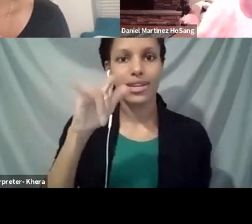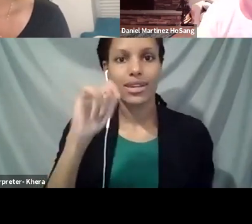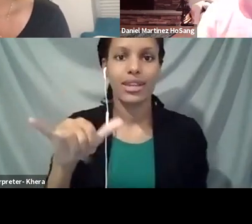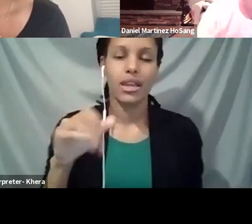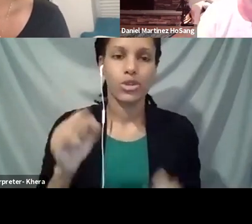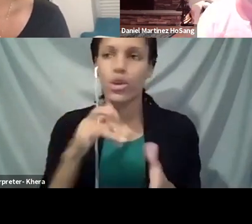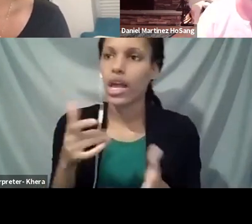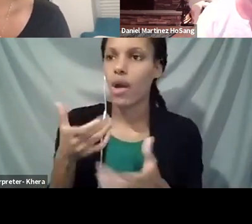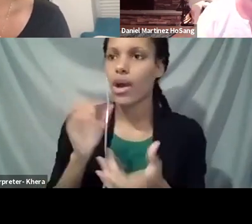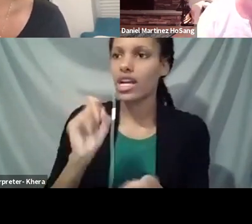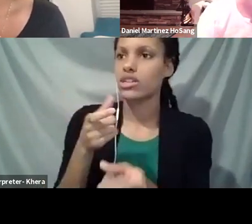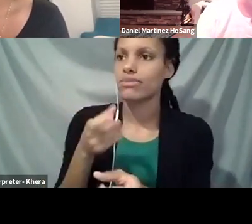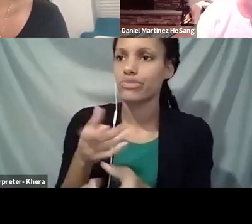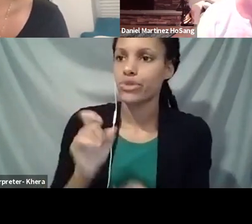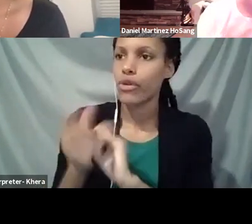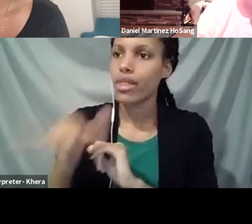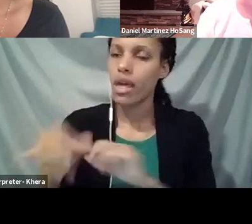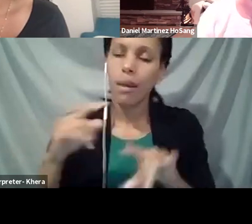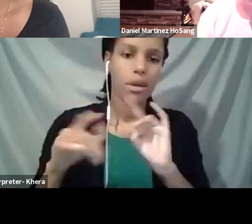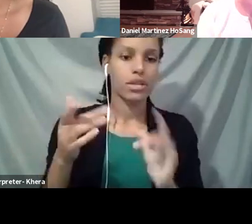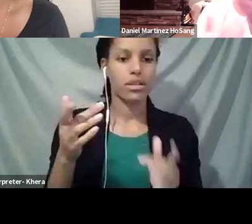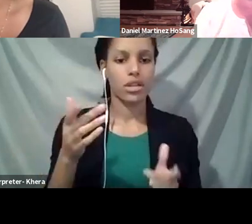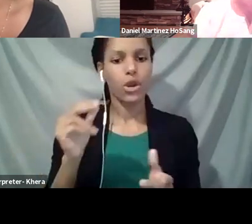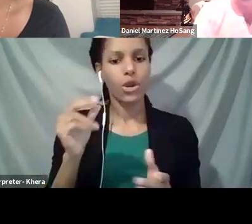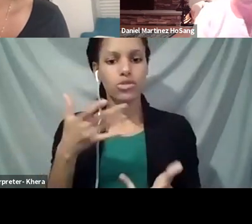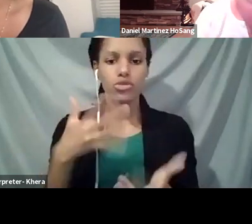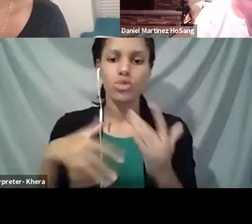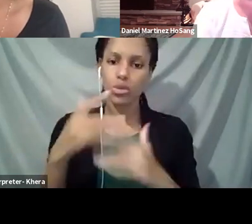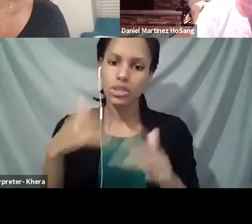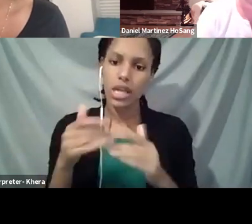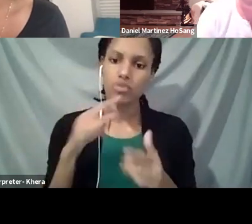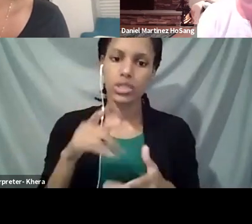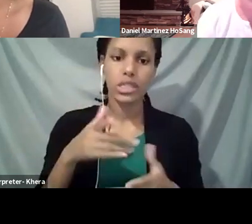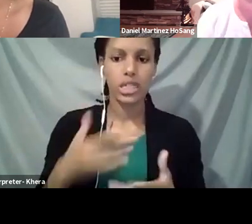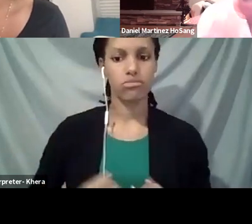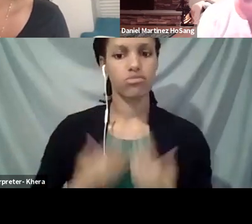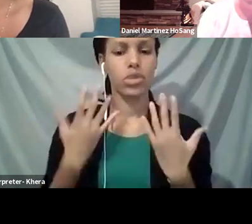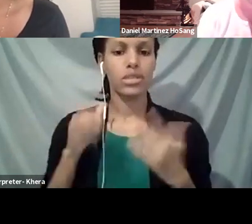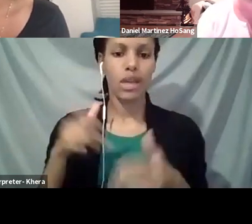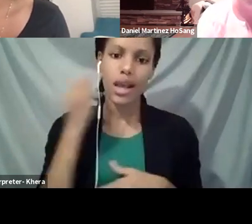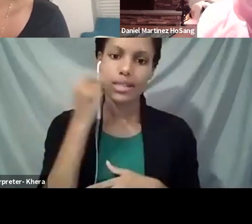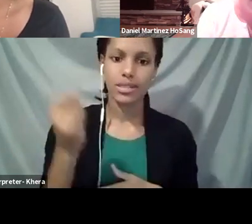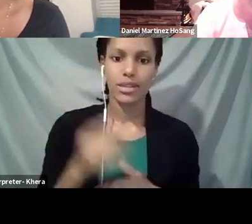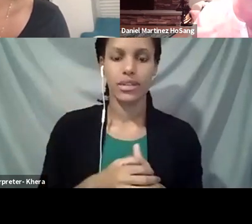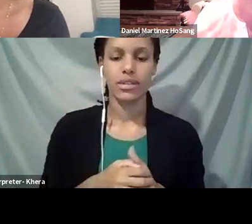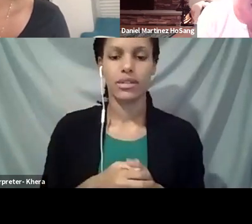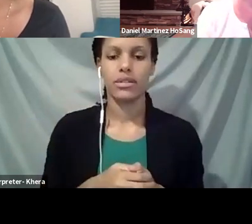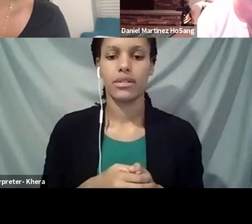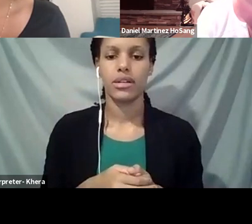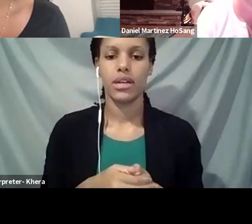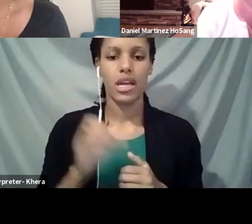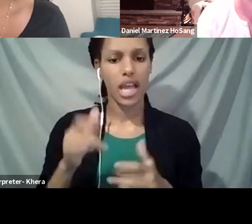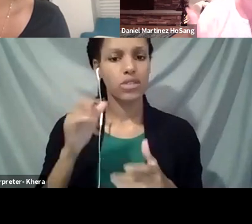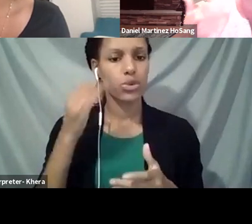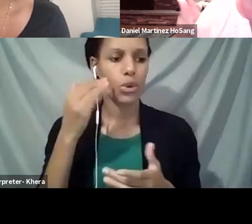other people, but also acknowledging the ways people are socialized in many different ways to embrace ideas that can be, you know, cause violence